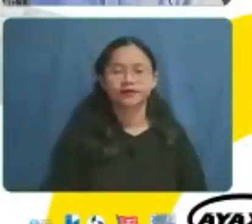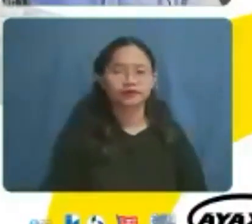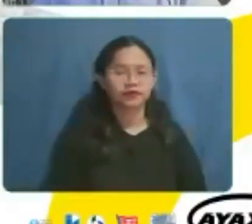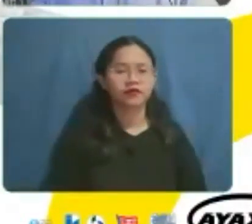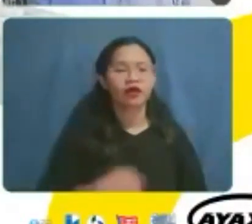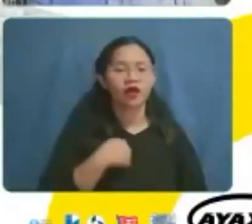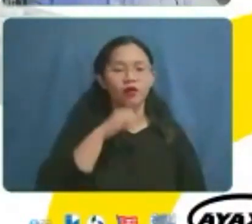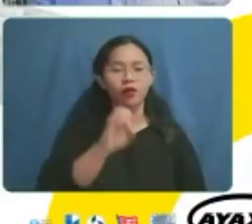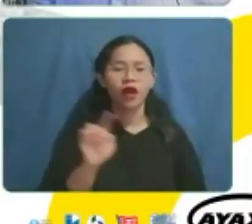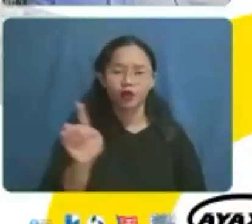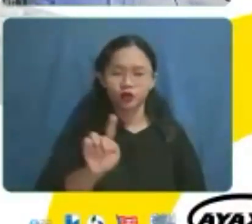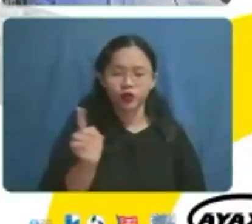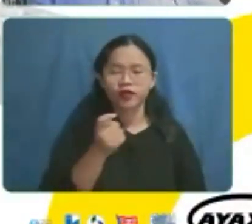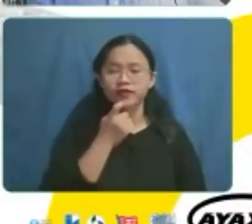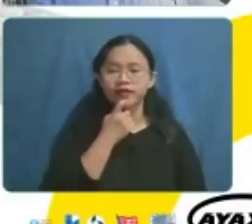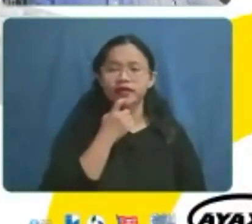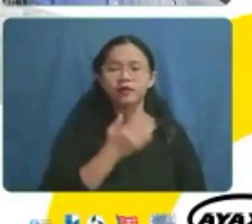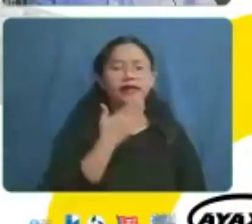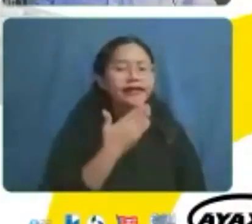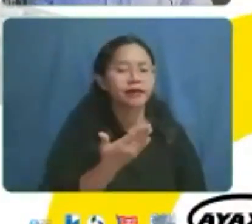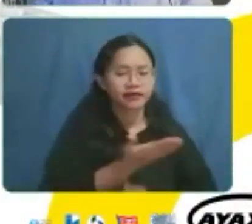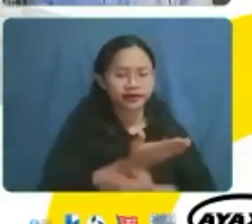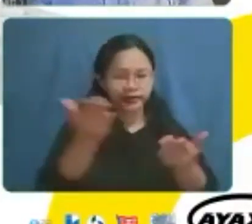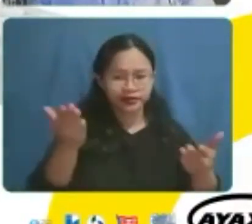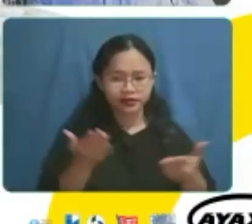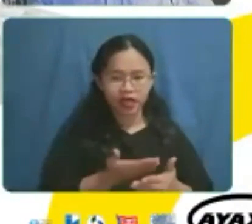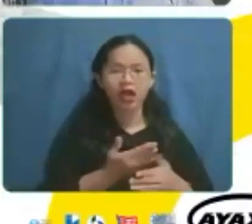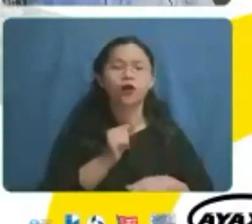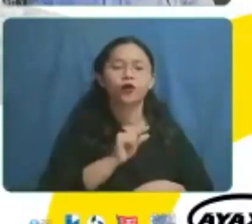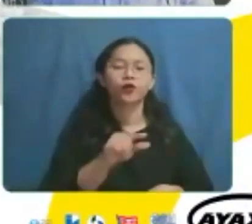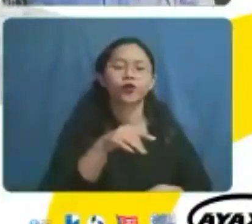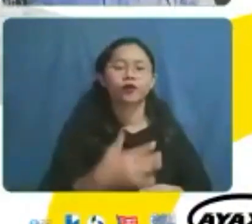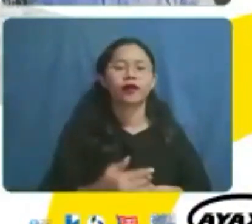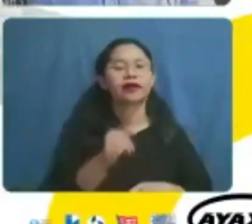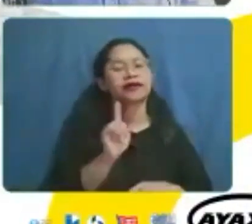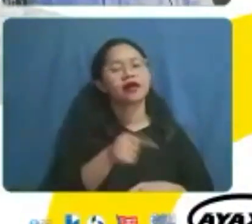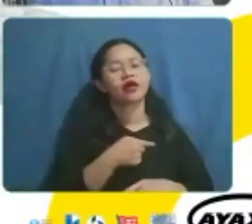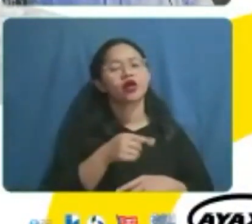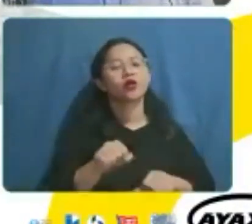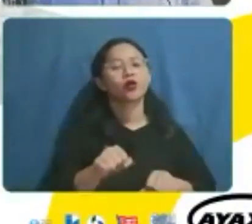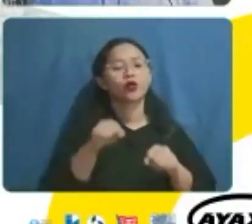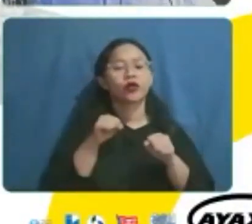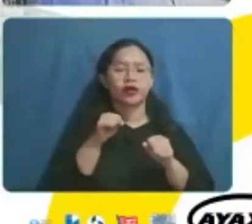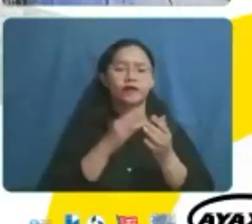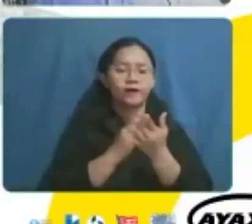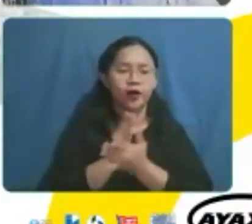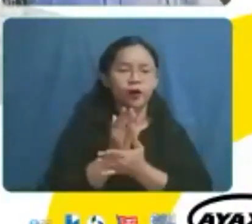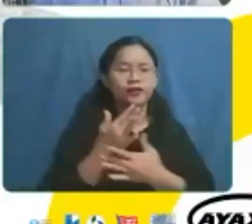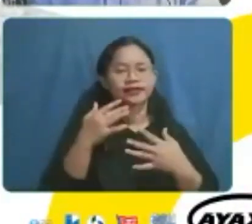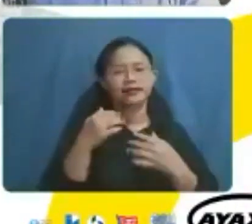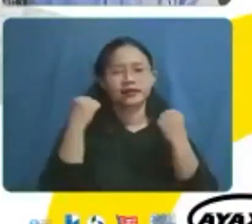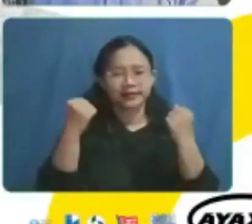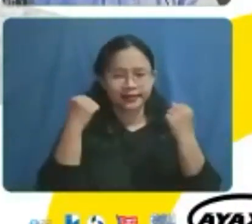Firstly, I'd like to thank Professor Sudarya, the Faculty of Public Health, Universitas Indonesia, for inviting